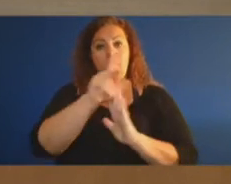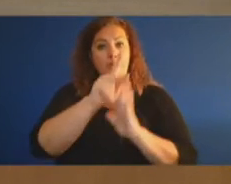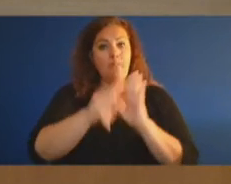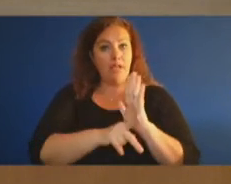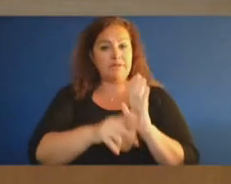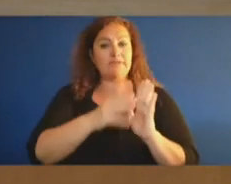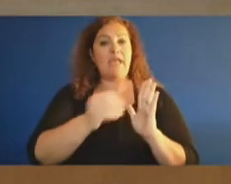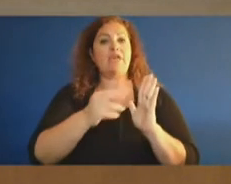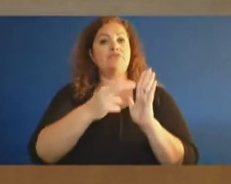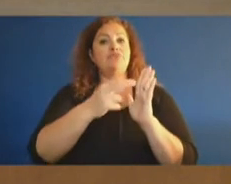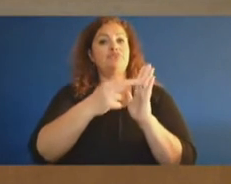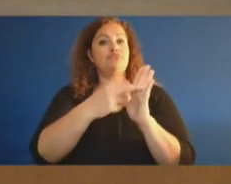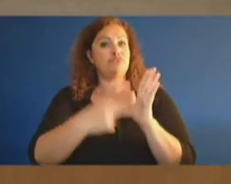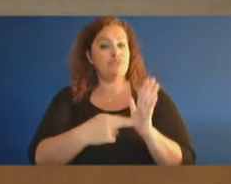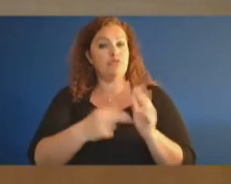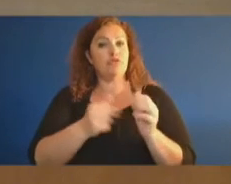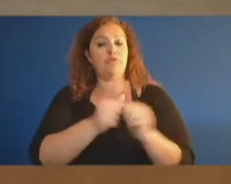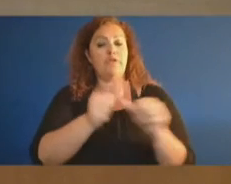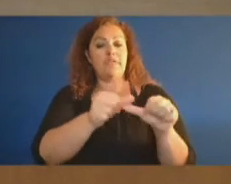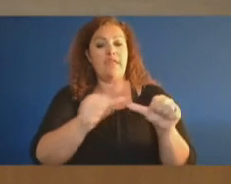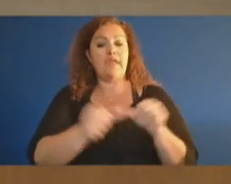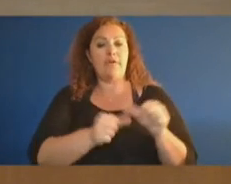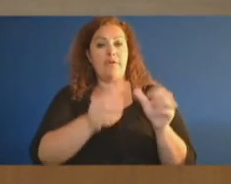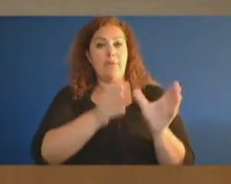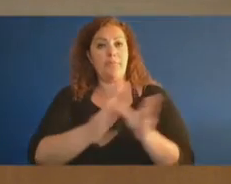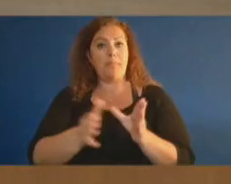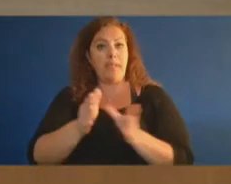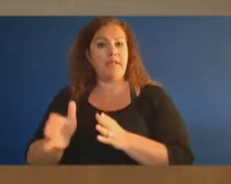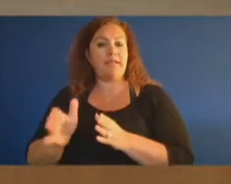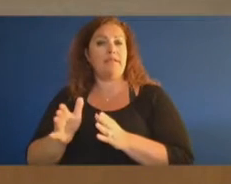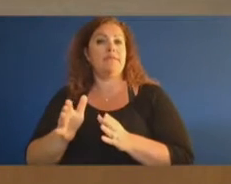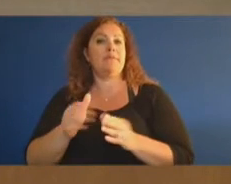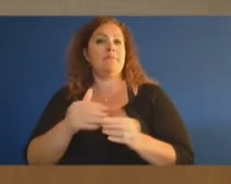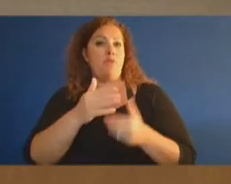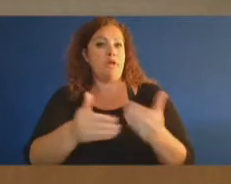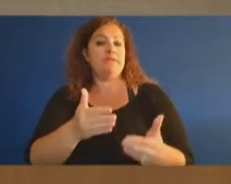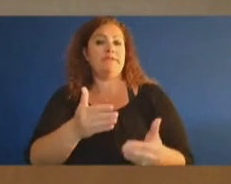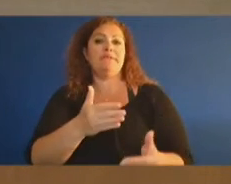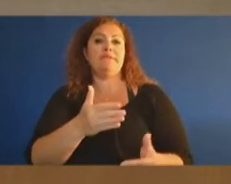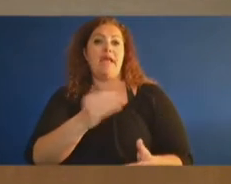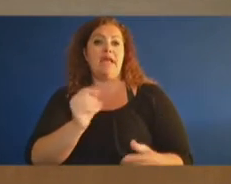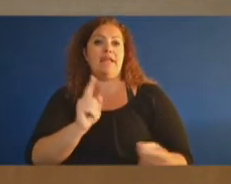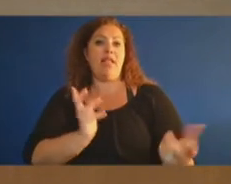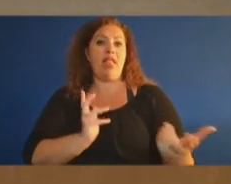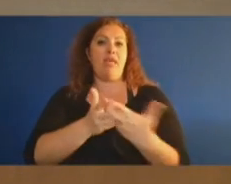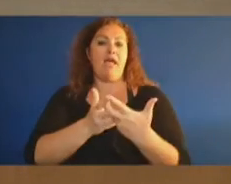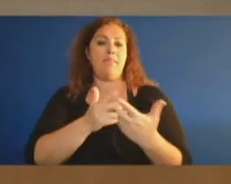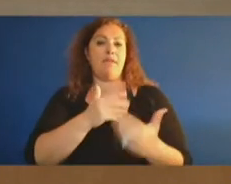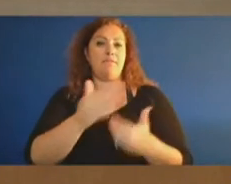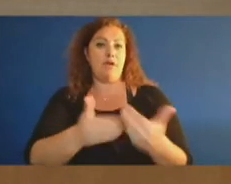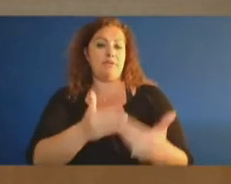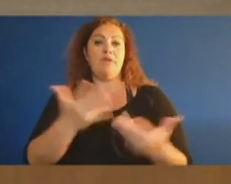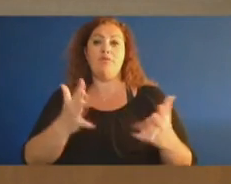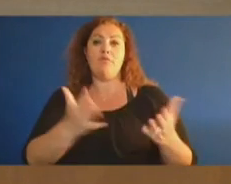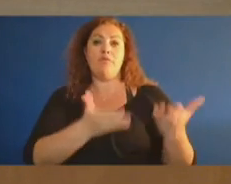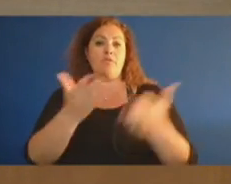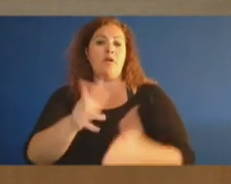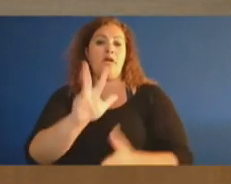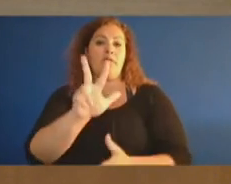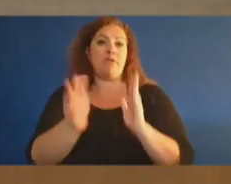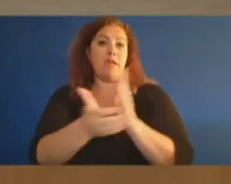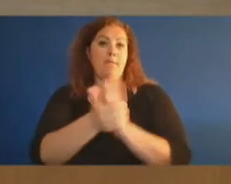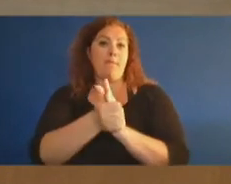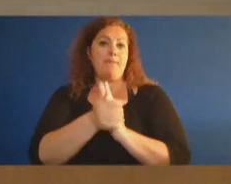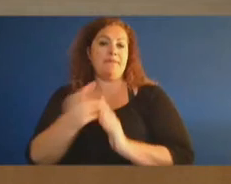the area planning process and the alignment resoning process we've already brought forward um three amendments to the Udo tonight so